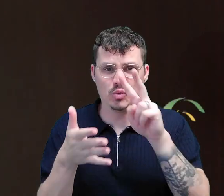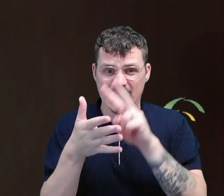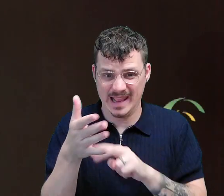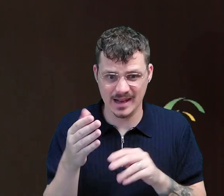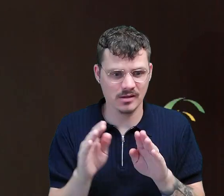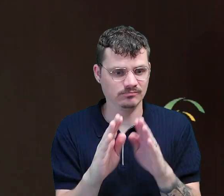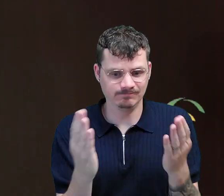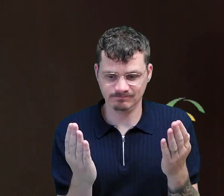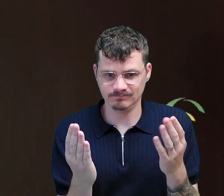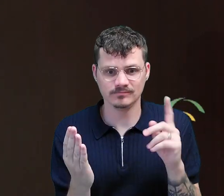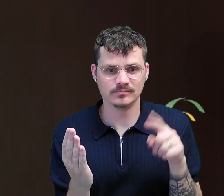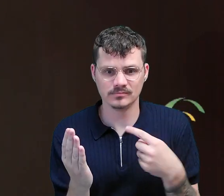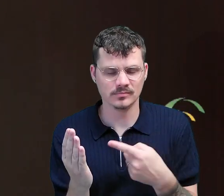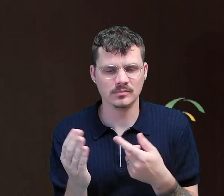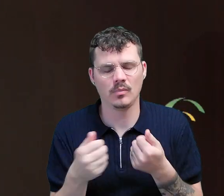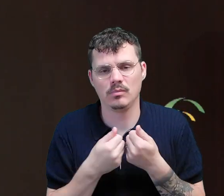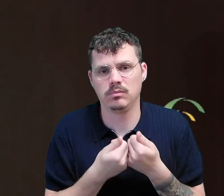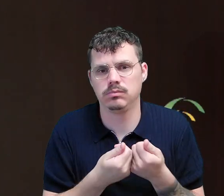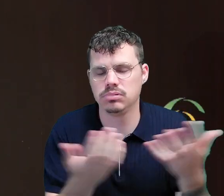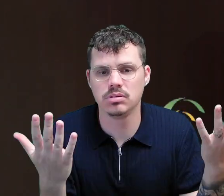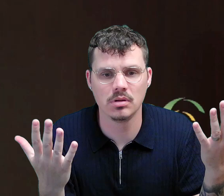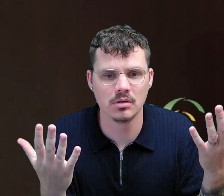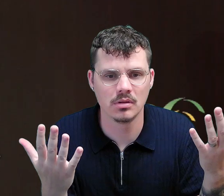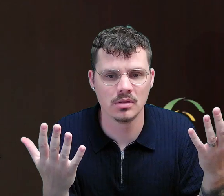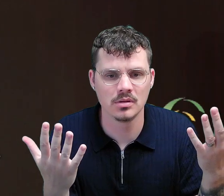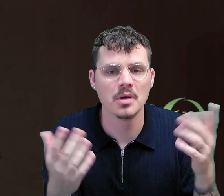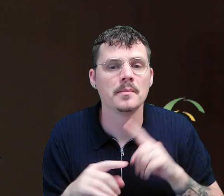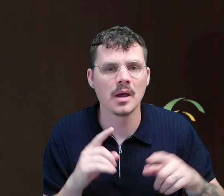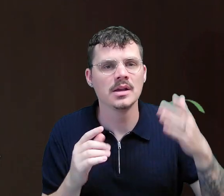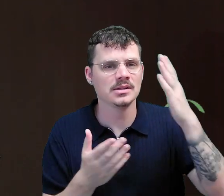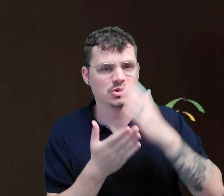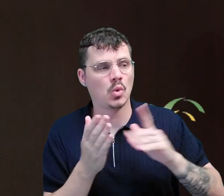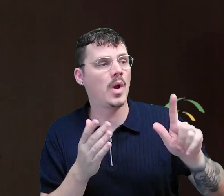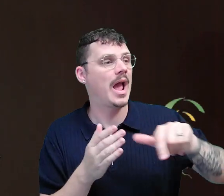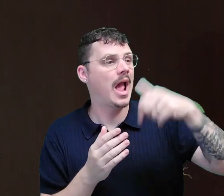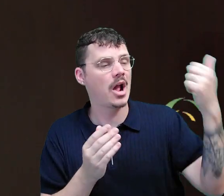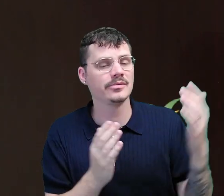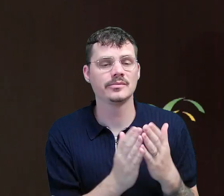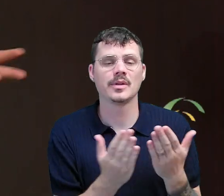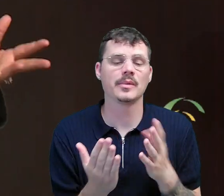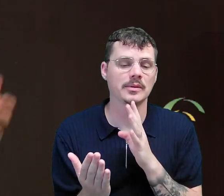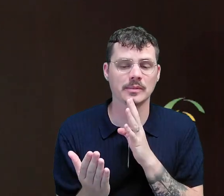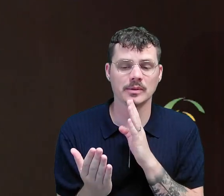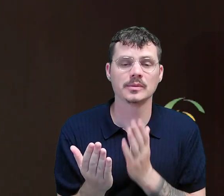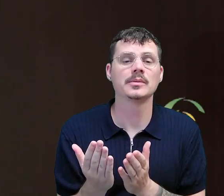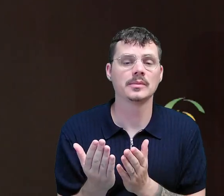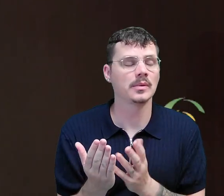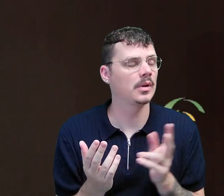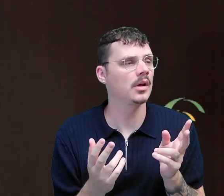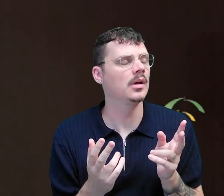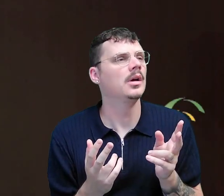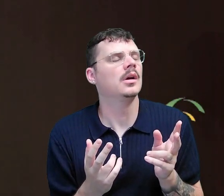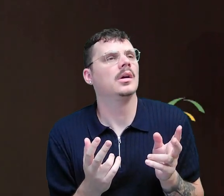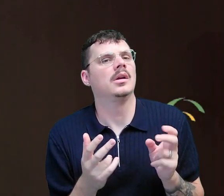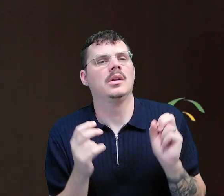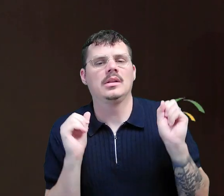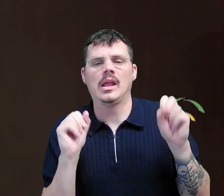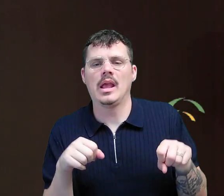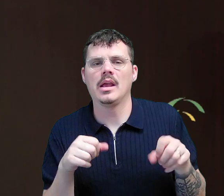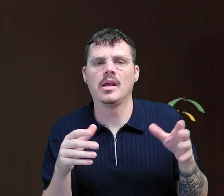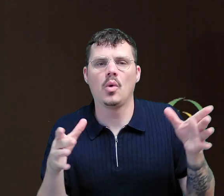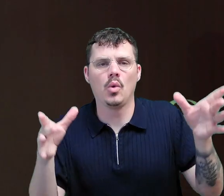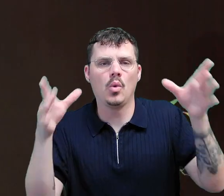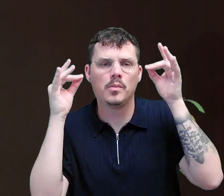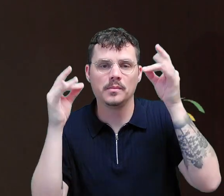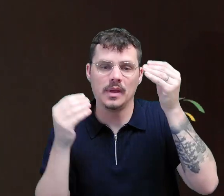just reading, wore her out really fast, but having somebody read to her was much easier. She was able to